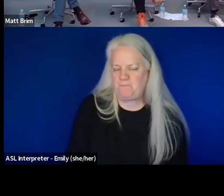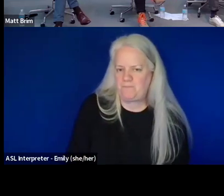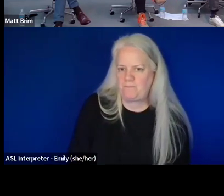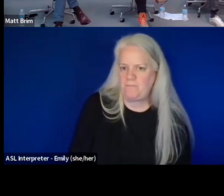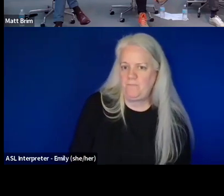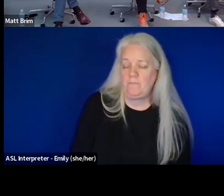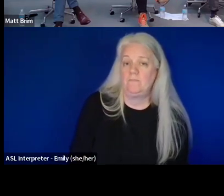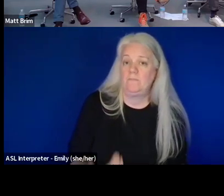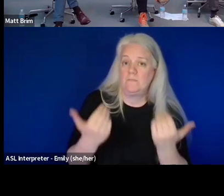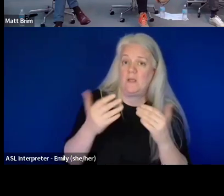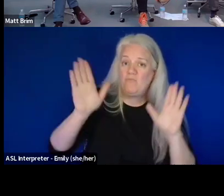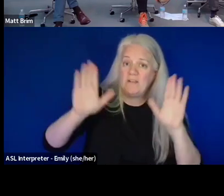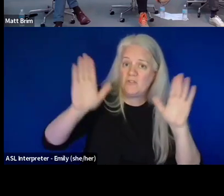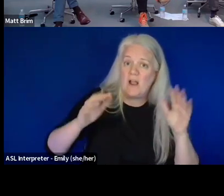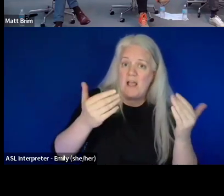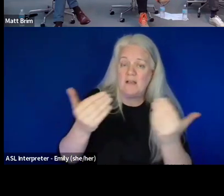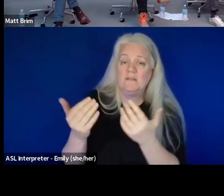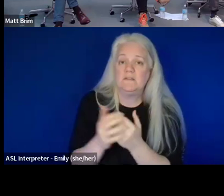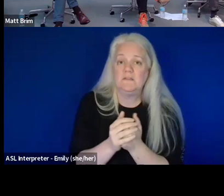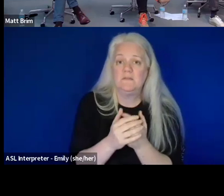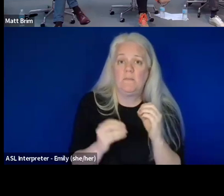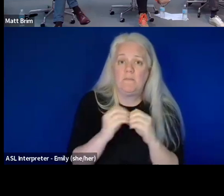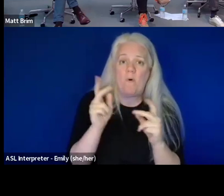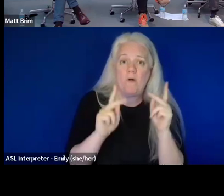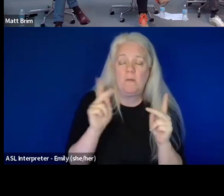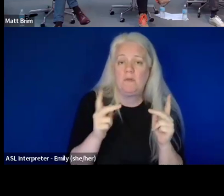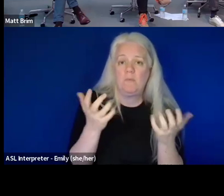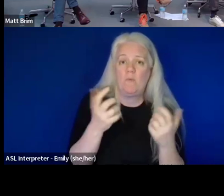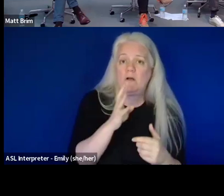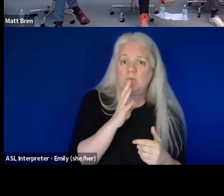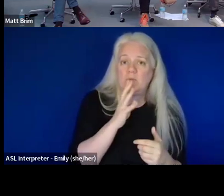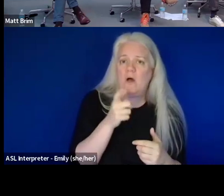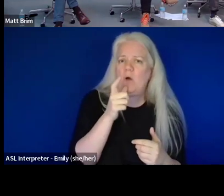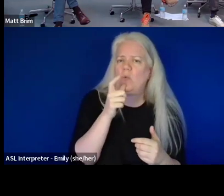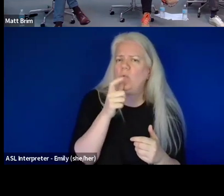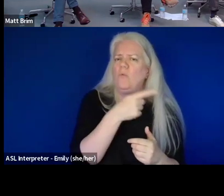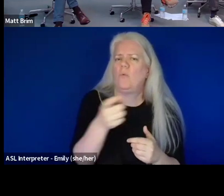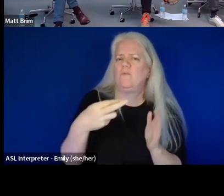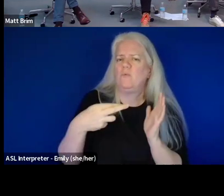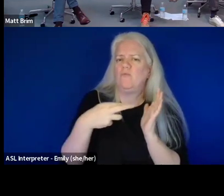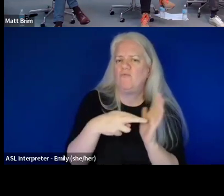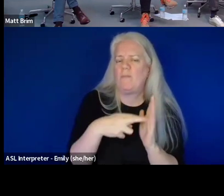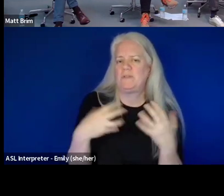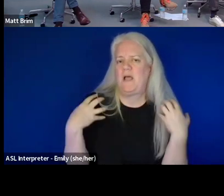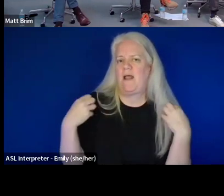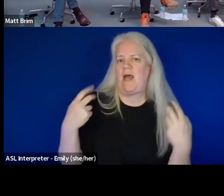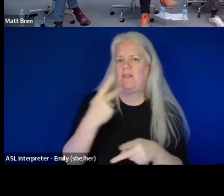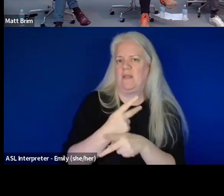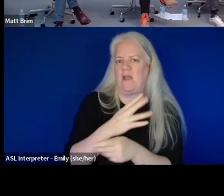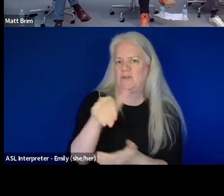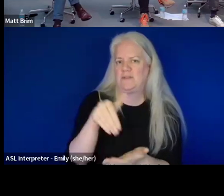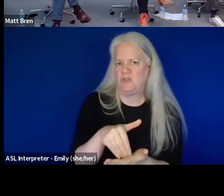I'd love to hear from people who are representing healthcare centers on the campuses, if any are here.